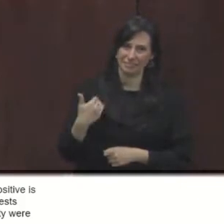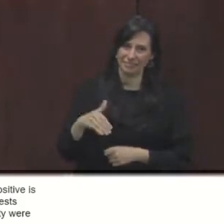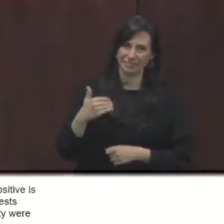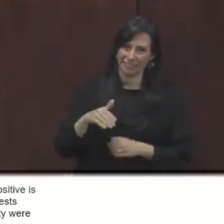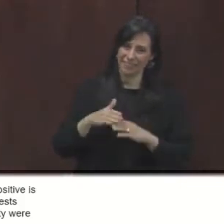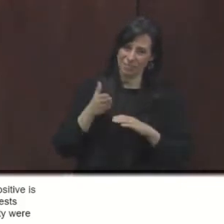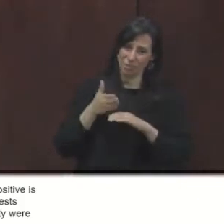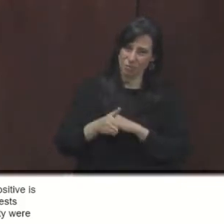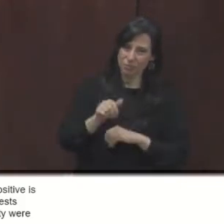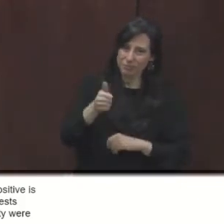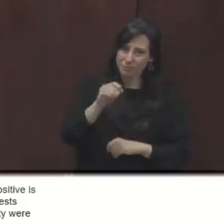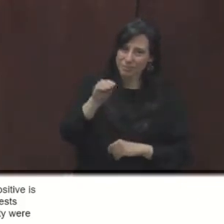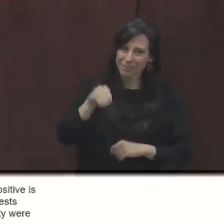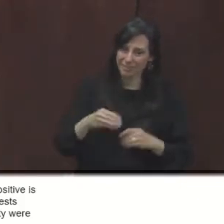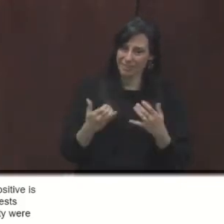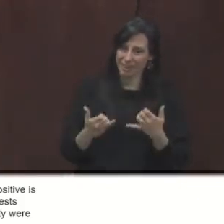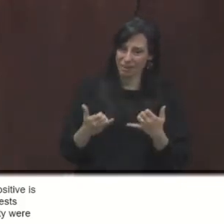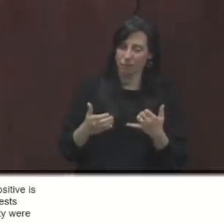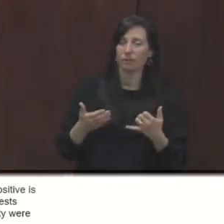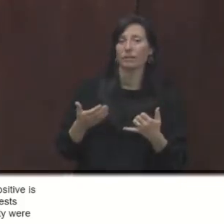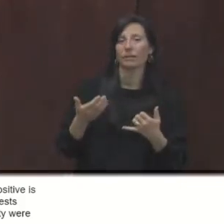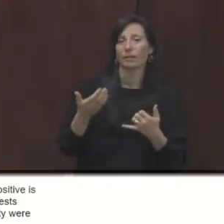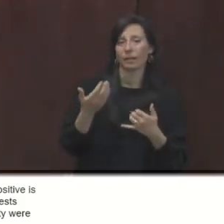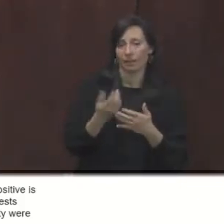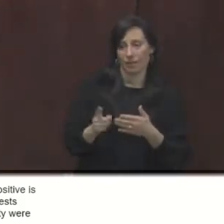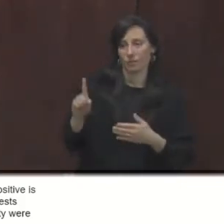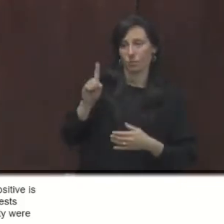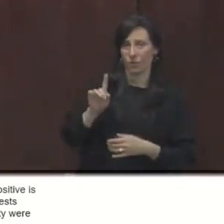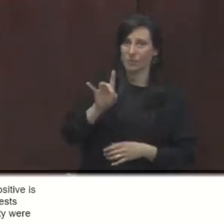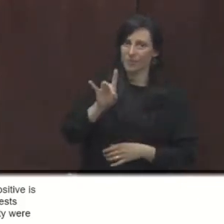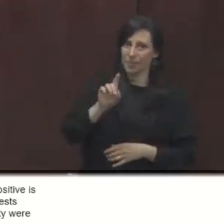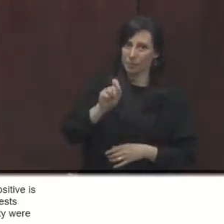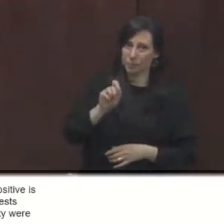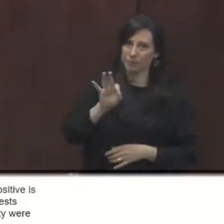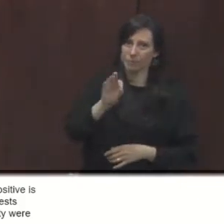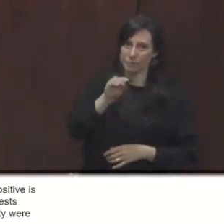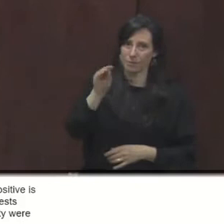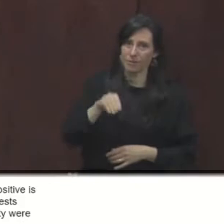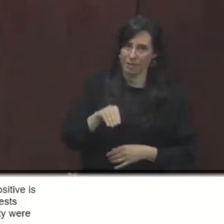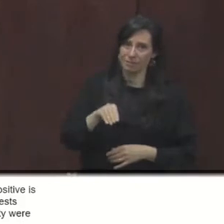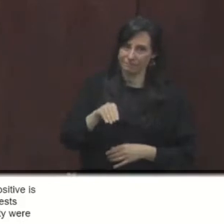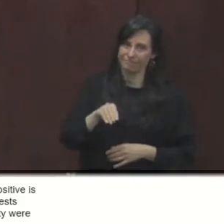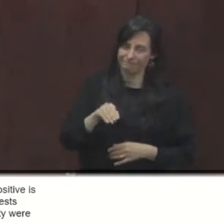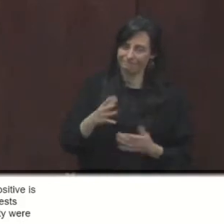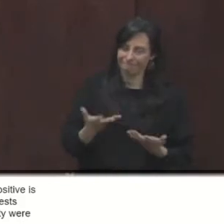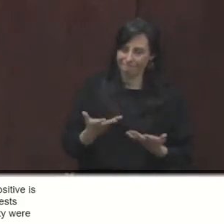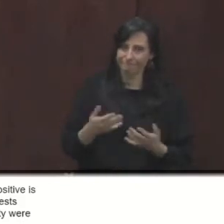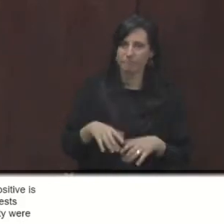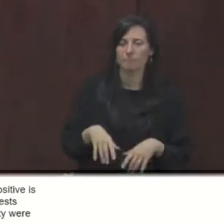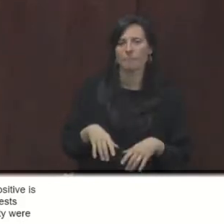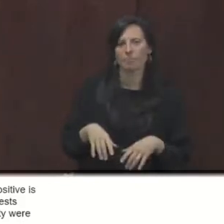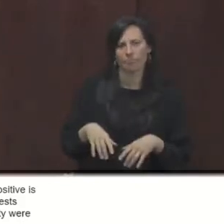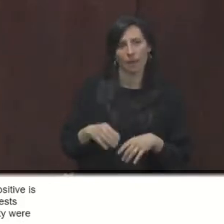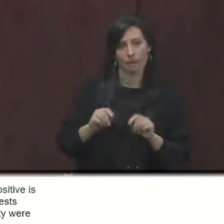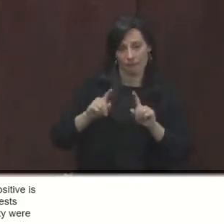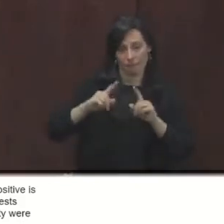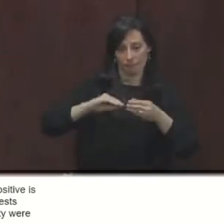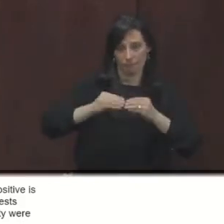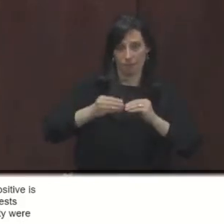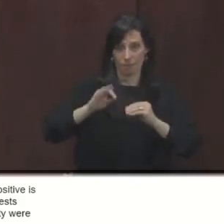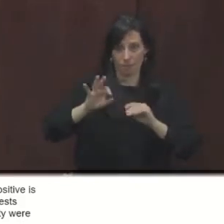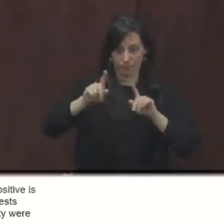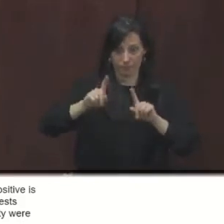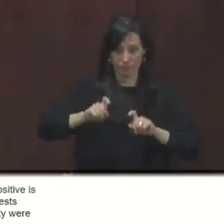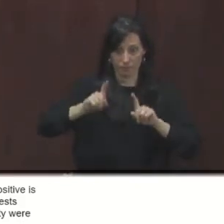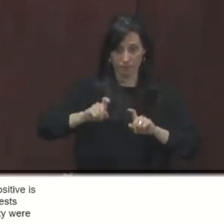point. That's up from 8.9 just last week. We did see a decrease in testing, as I mentioned,